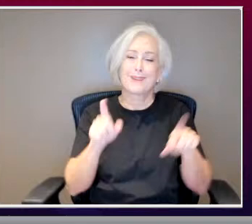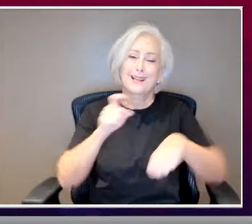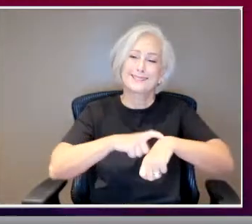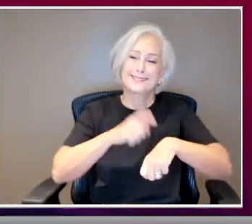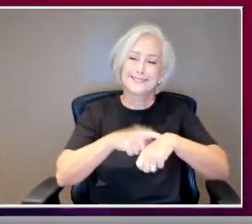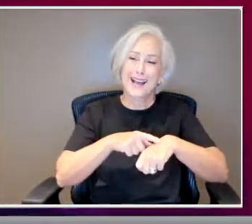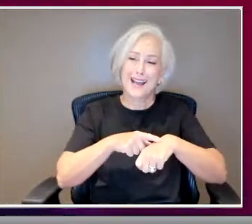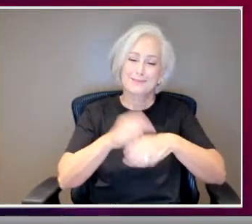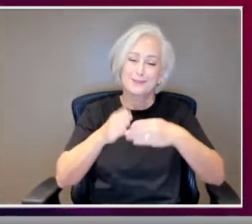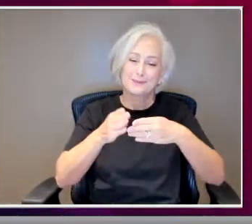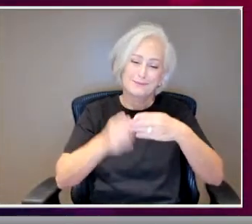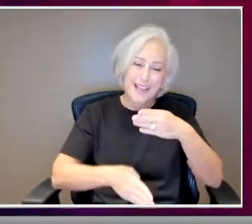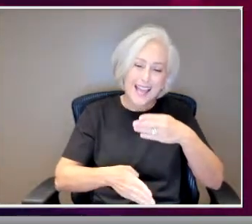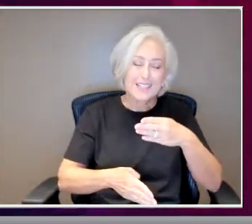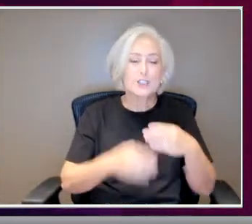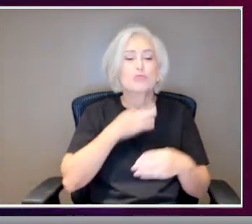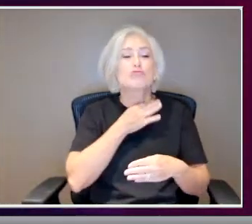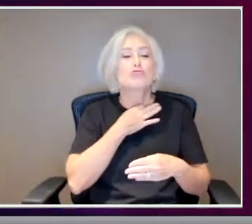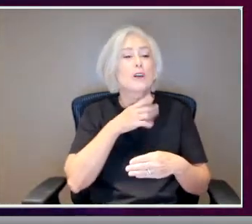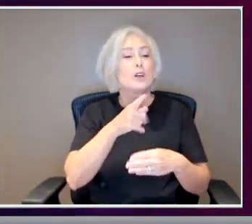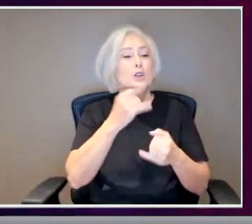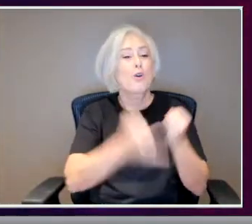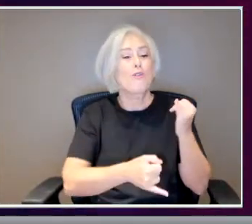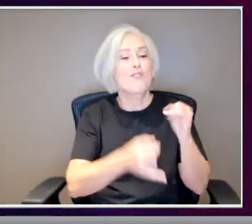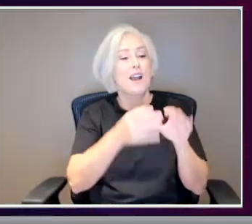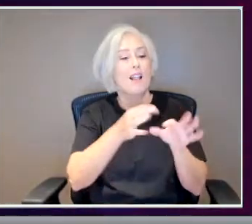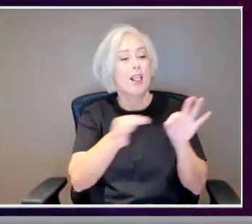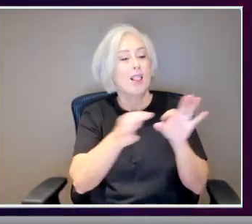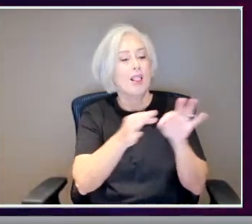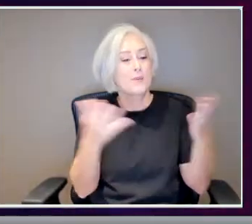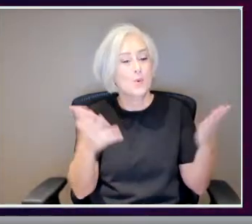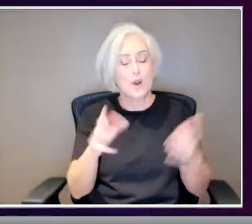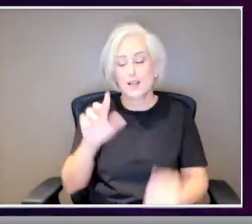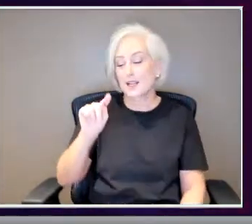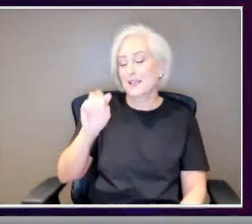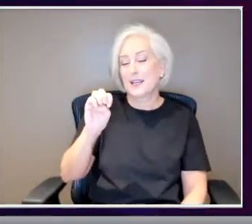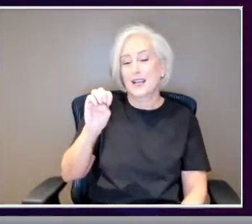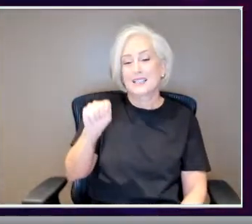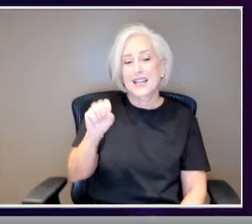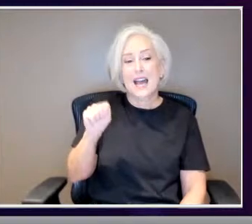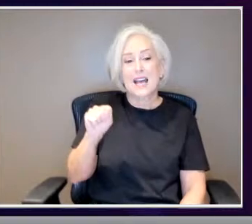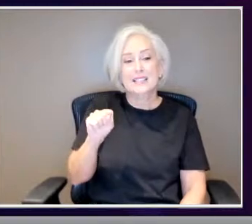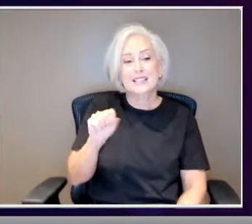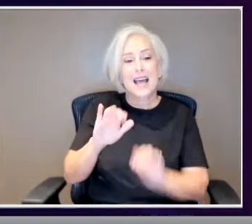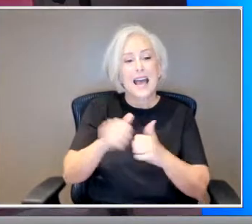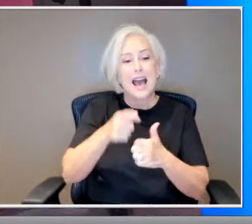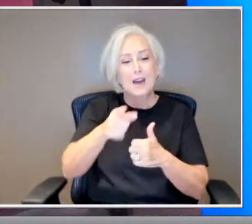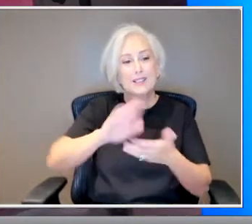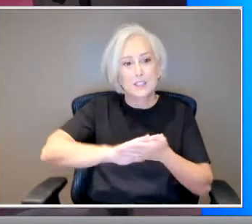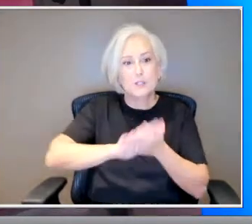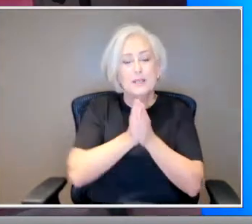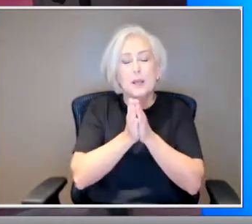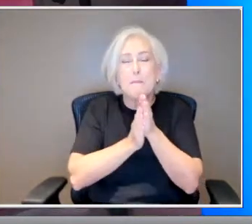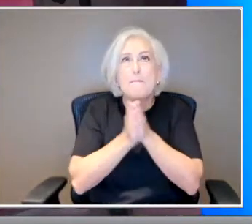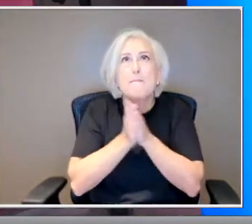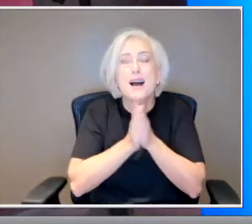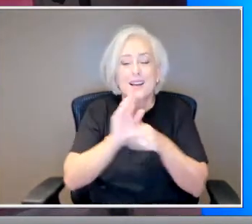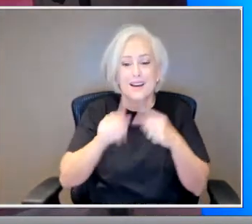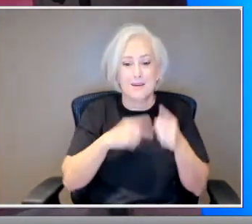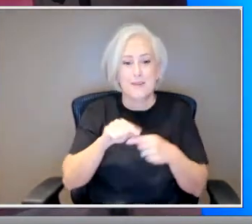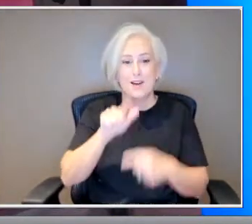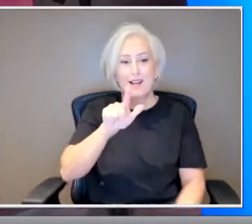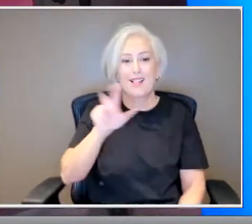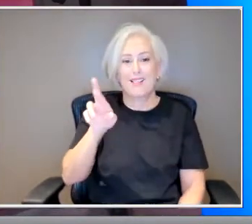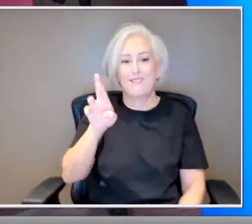thoughts from our guests. And Tess, I want to start with you. Yeah. How did you become so passionate about LVADs, this specific